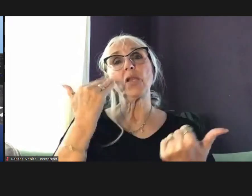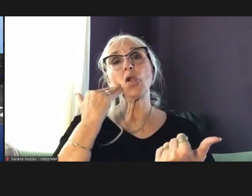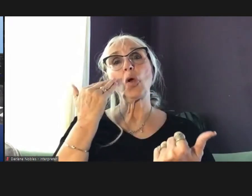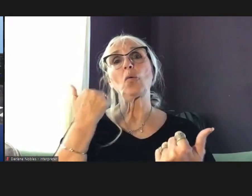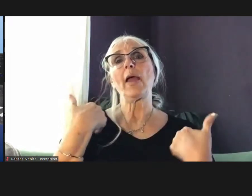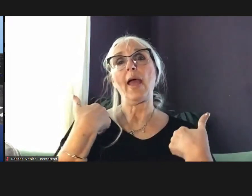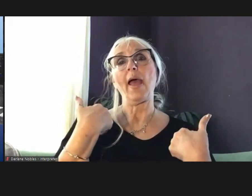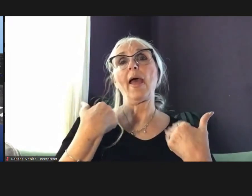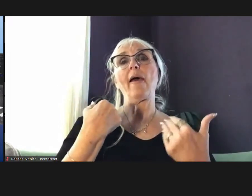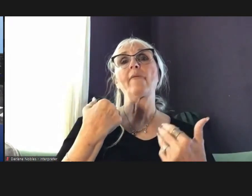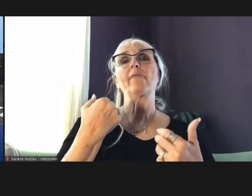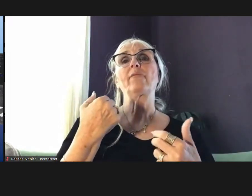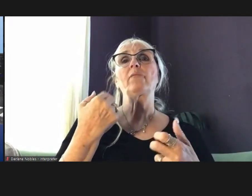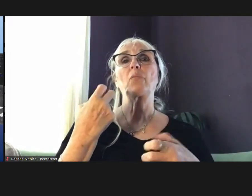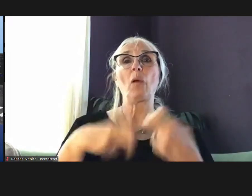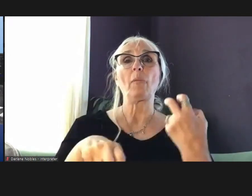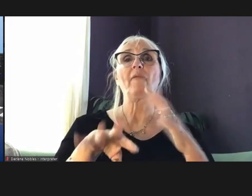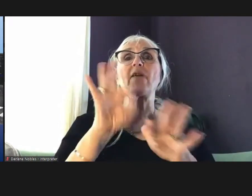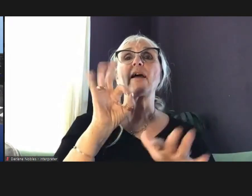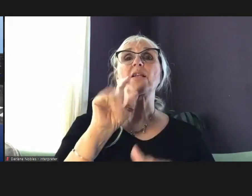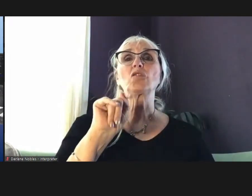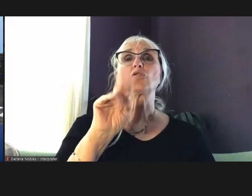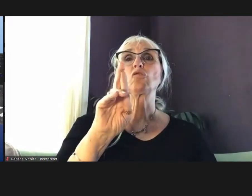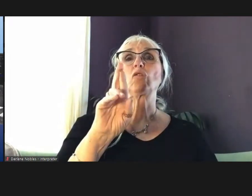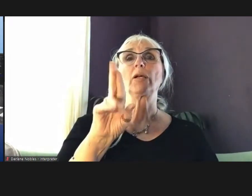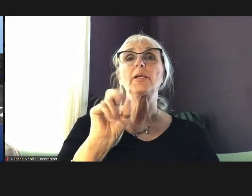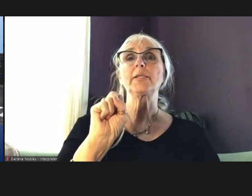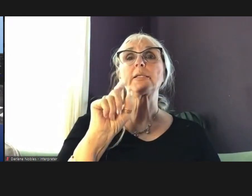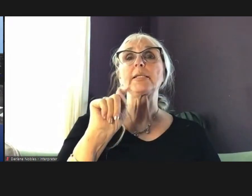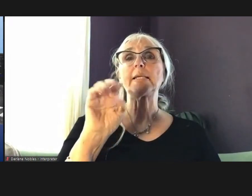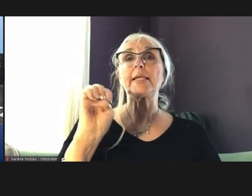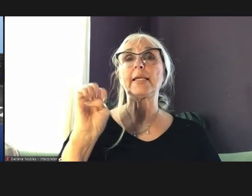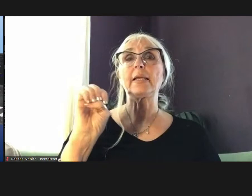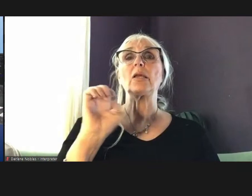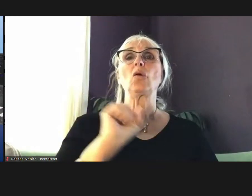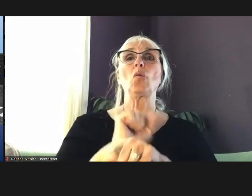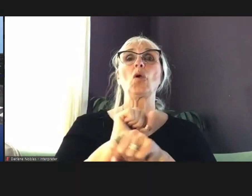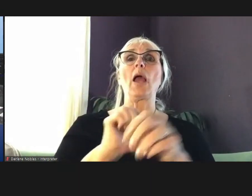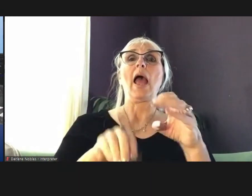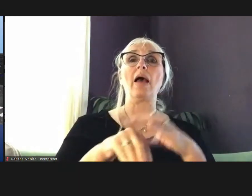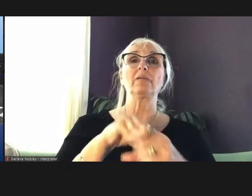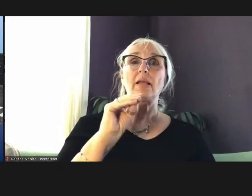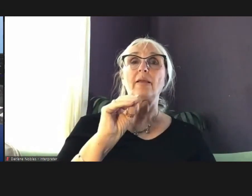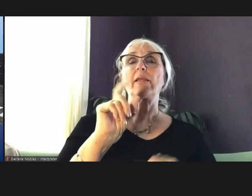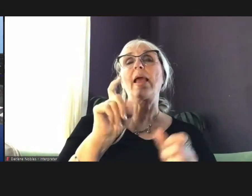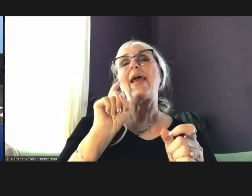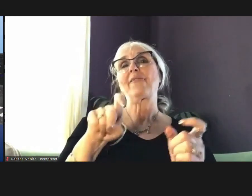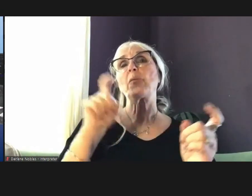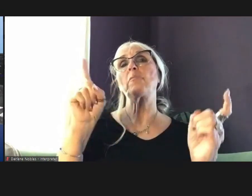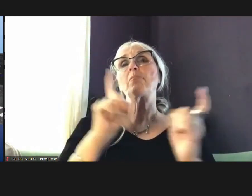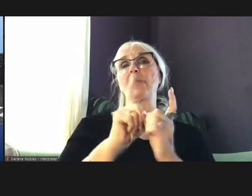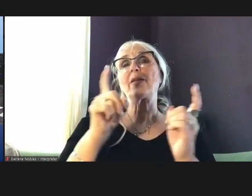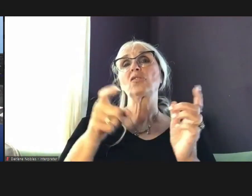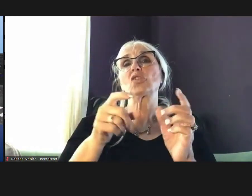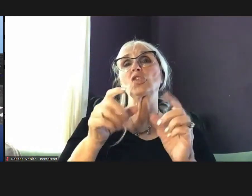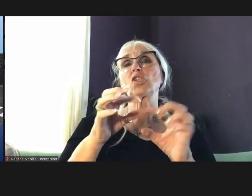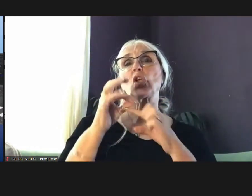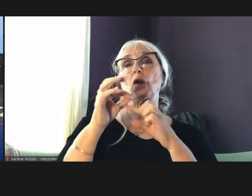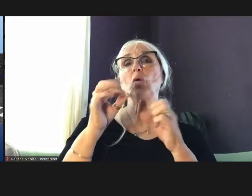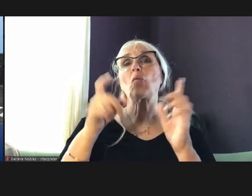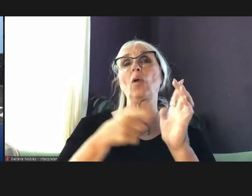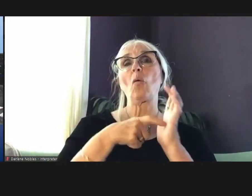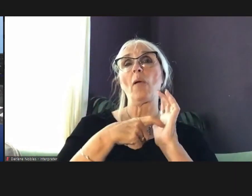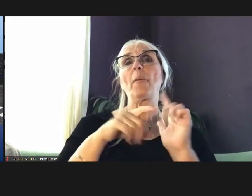with finding trustees since COVID to work outside. They have to meet certain requirements. But what I'm proposing at this